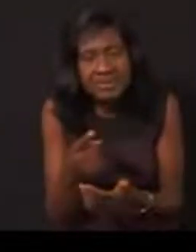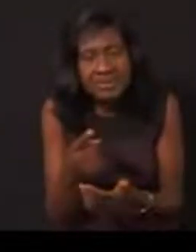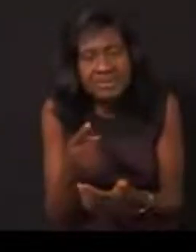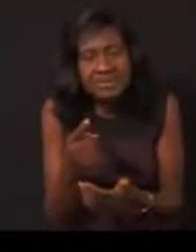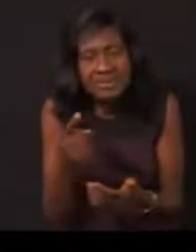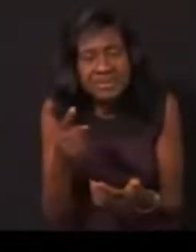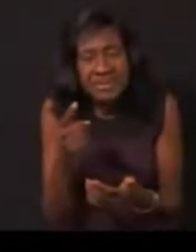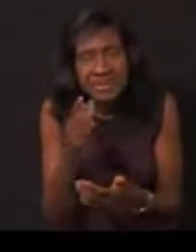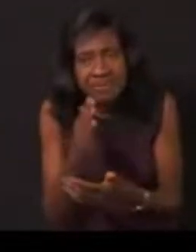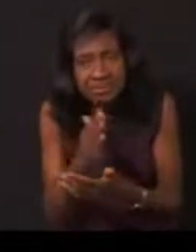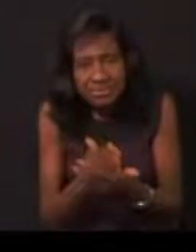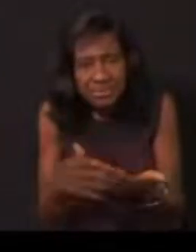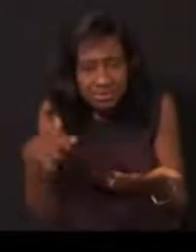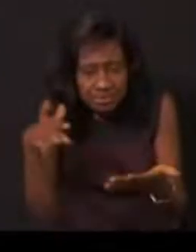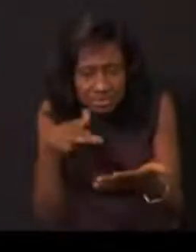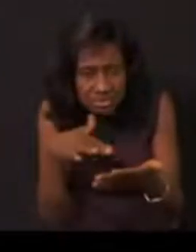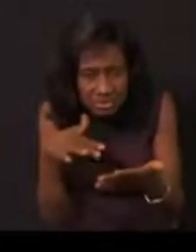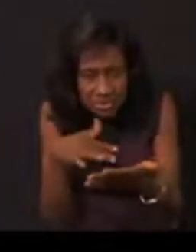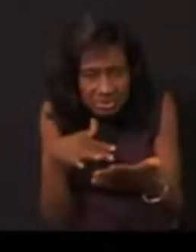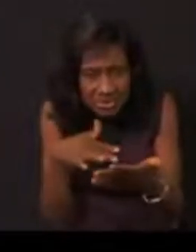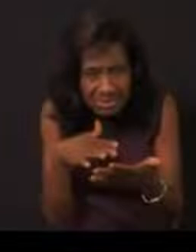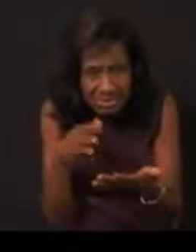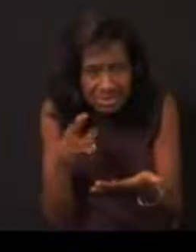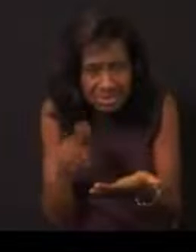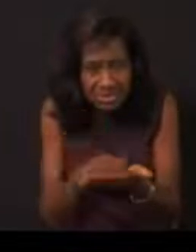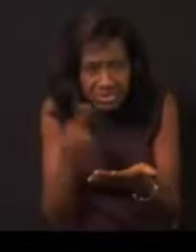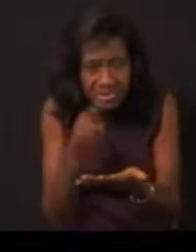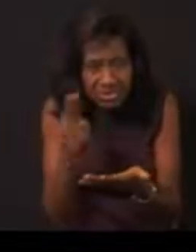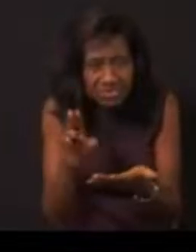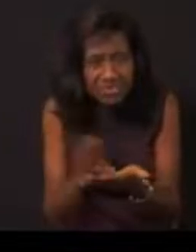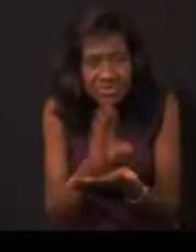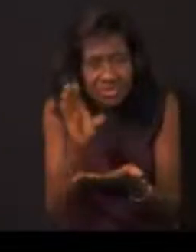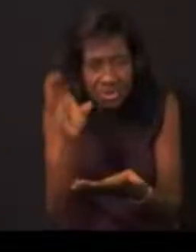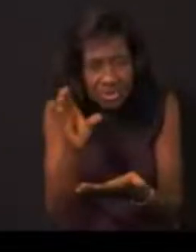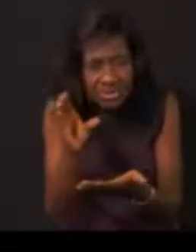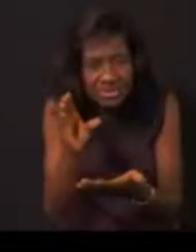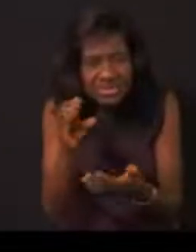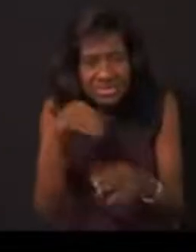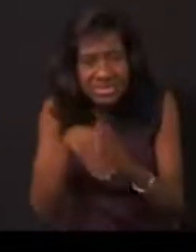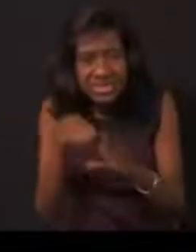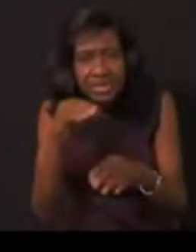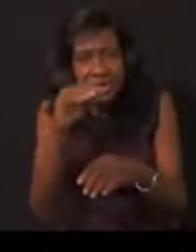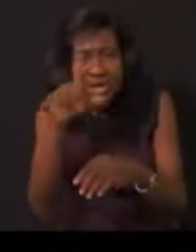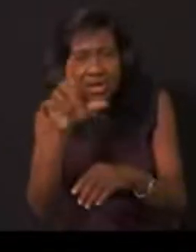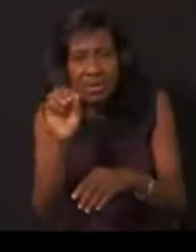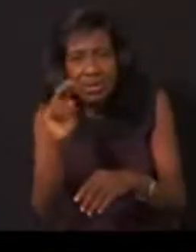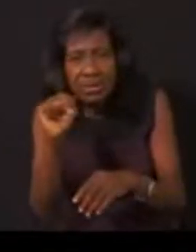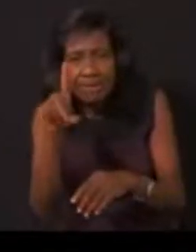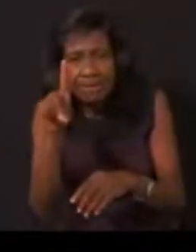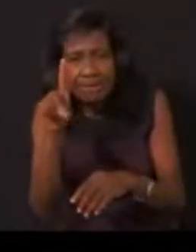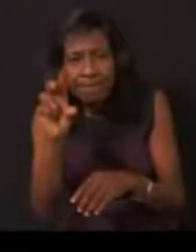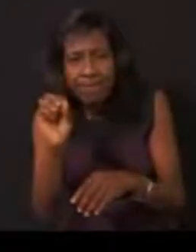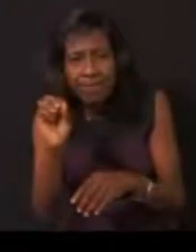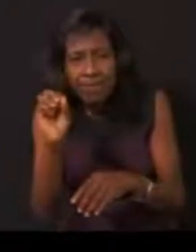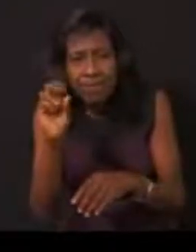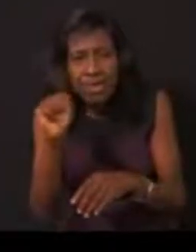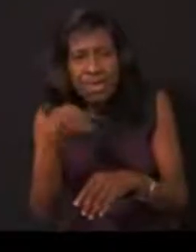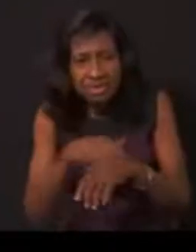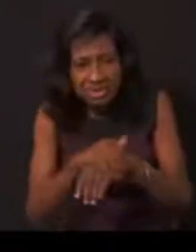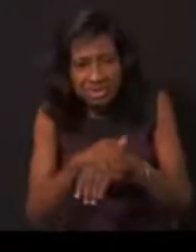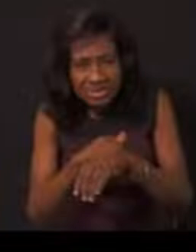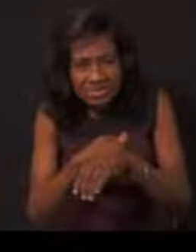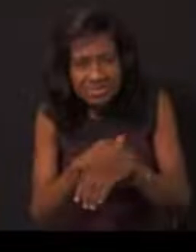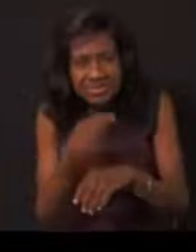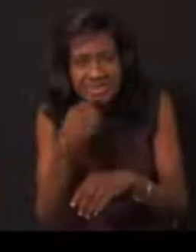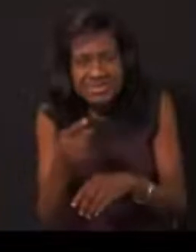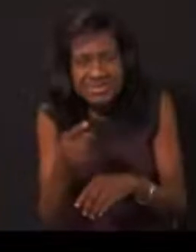study about lateral flow tests. University College London researchers yesterday said that these tests are very